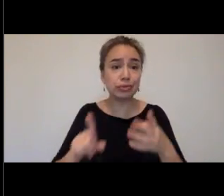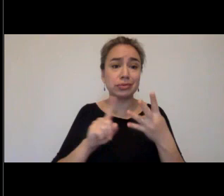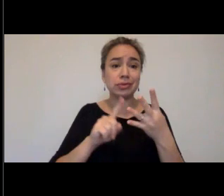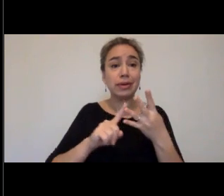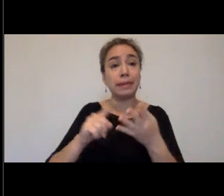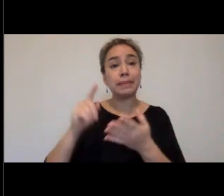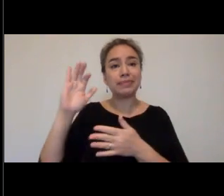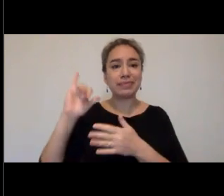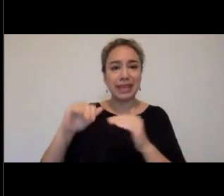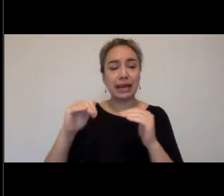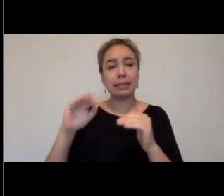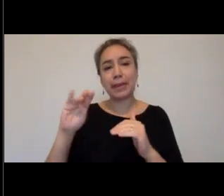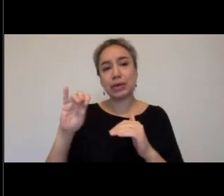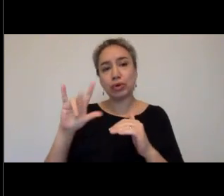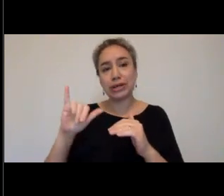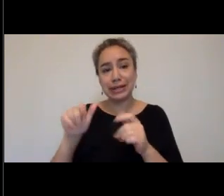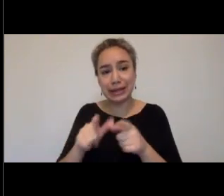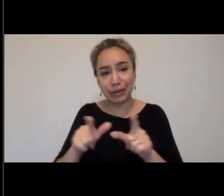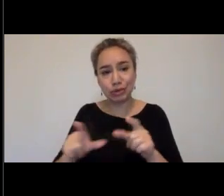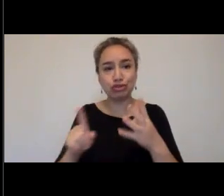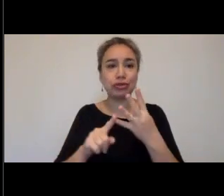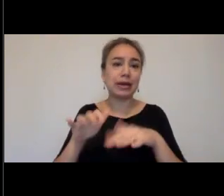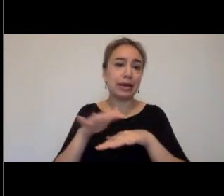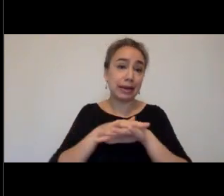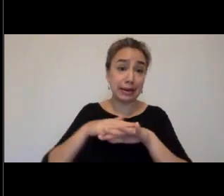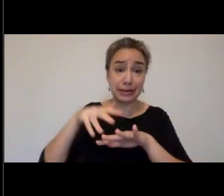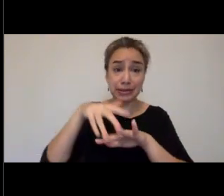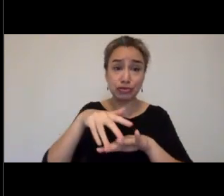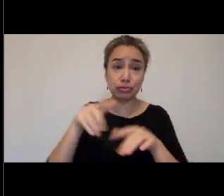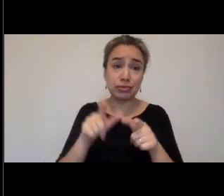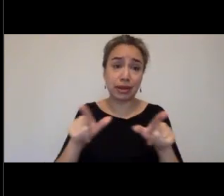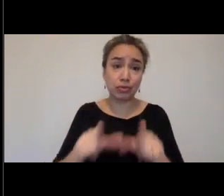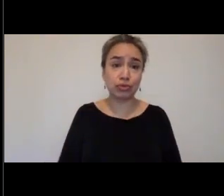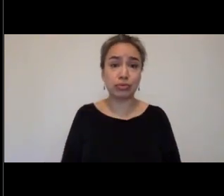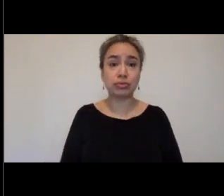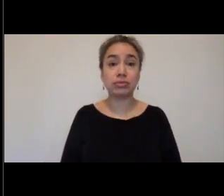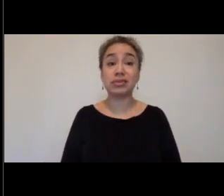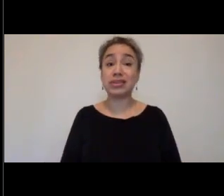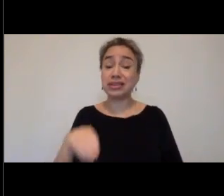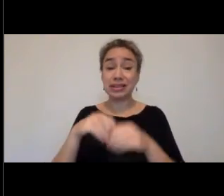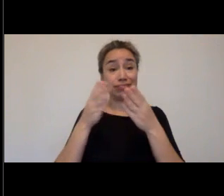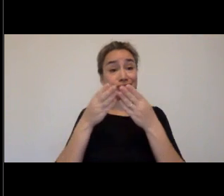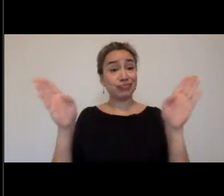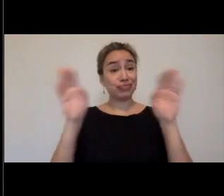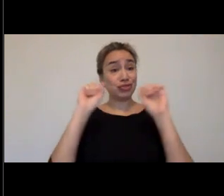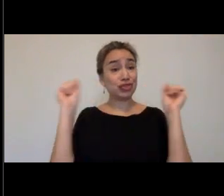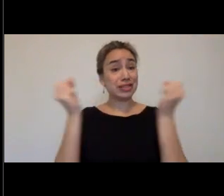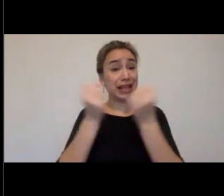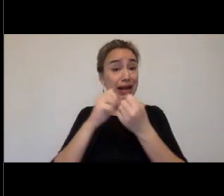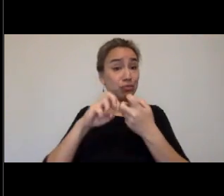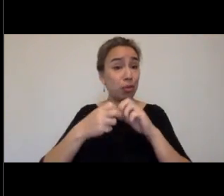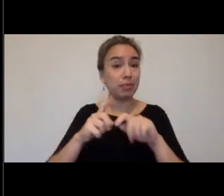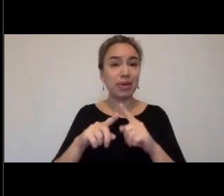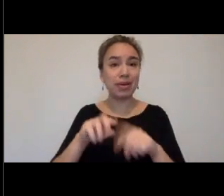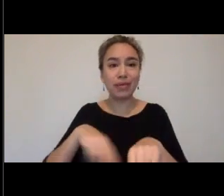languages. And this is a problem in society at large, but linguists are part of